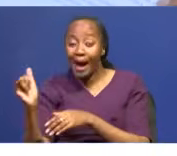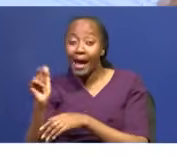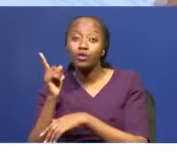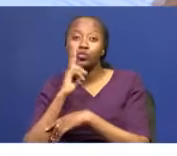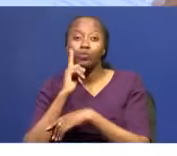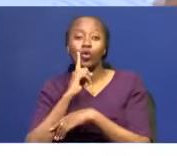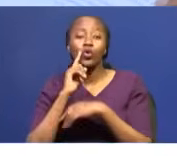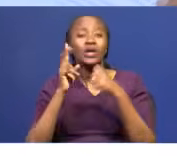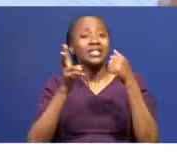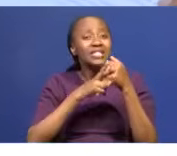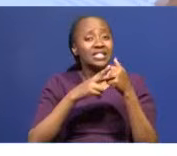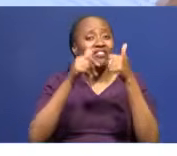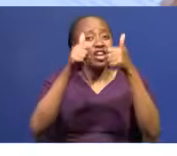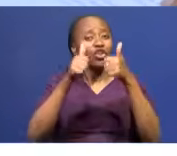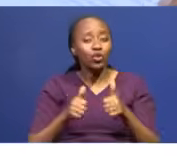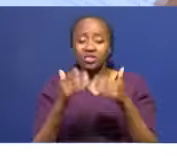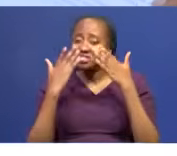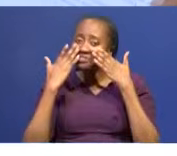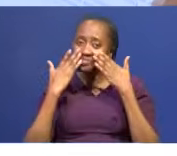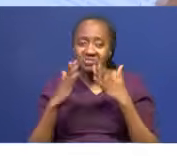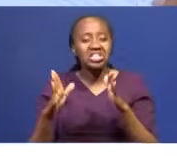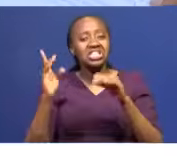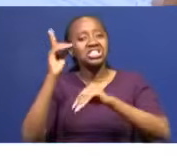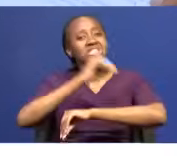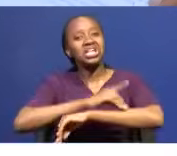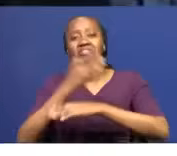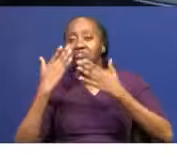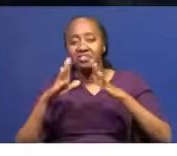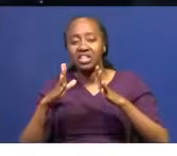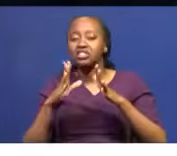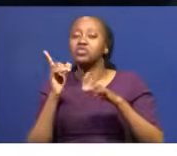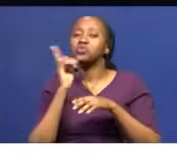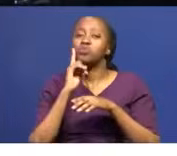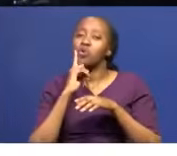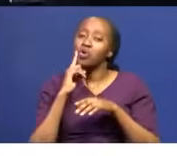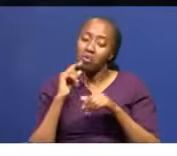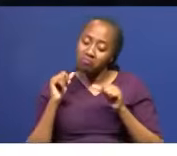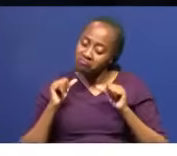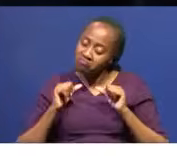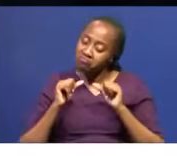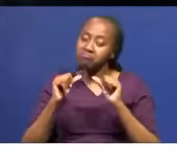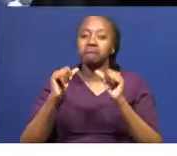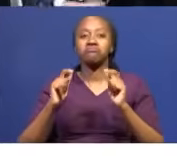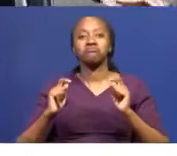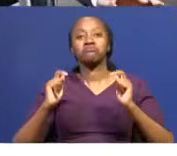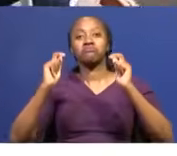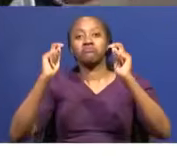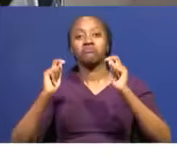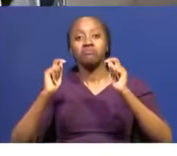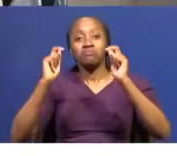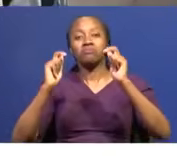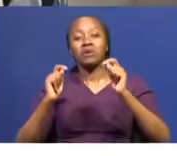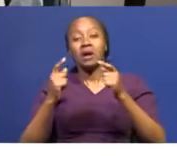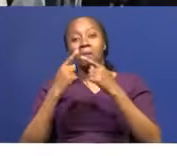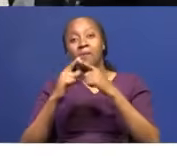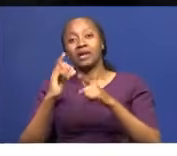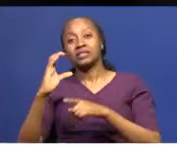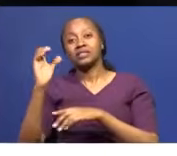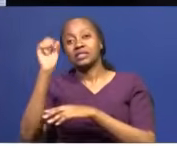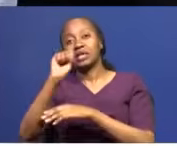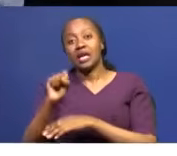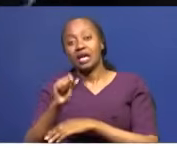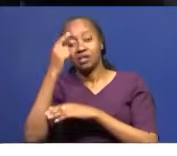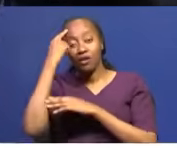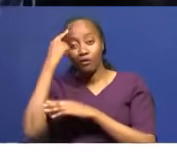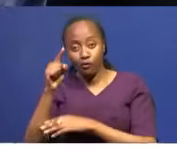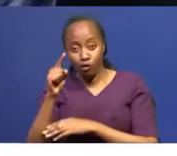9th, 16th. So tomorrow we are on. In a quick rejoinder, Education Cabinet Secretary Julius Ogamba has